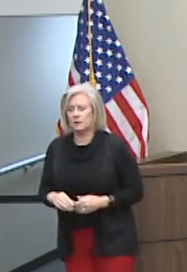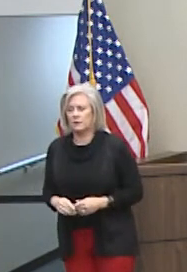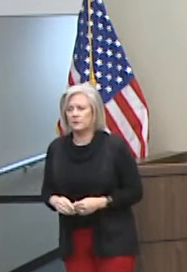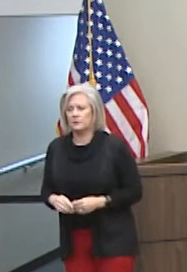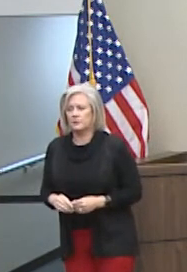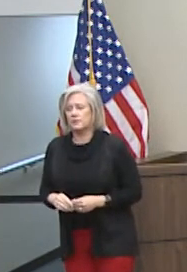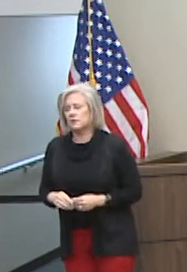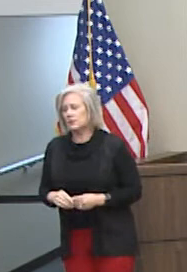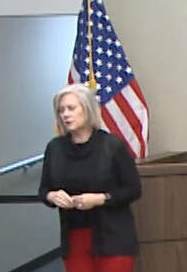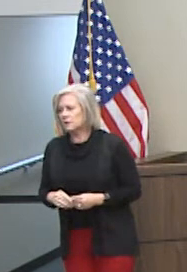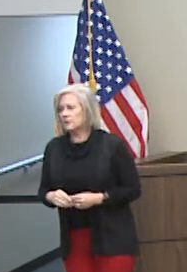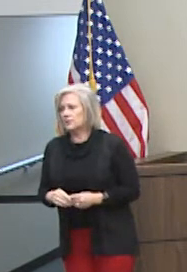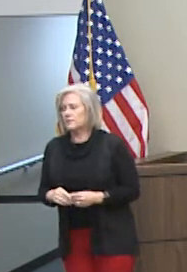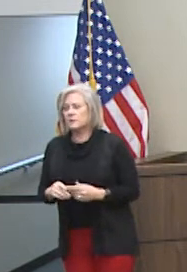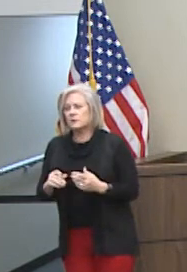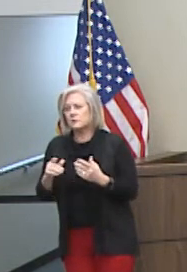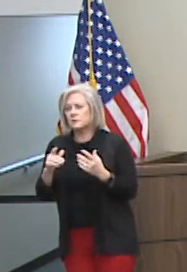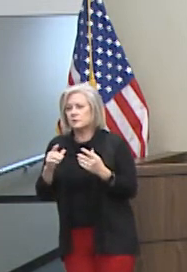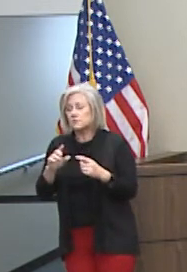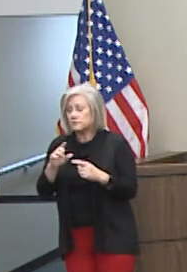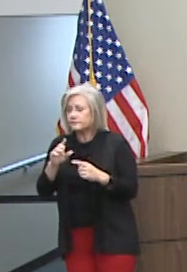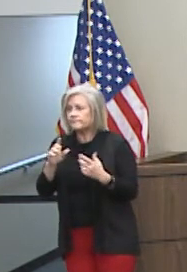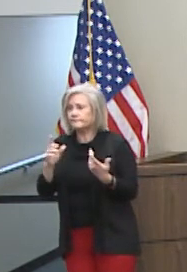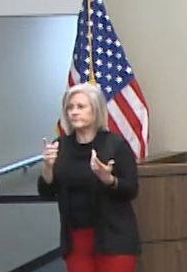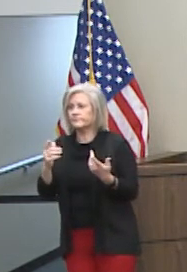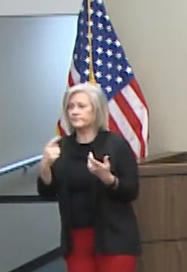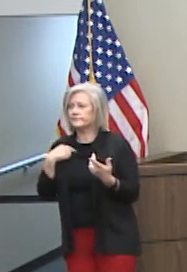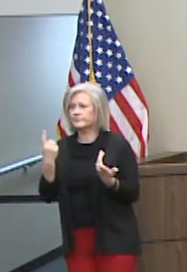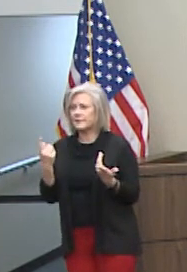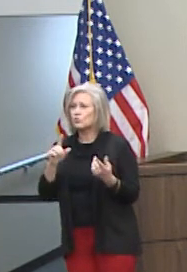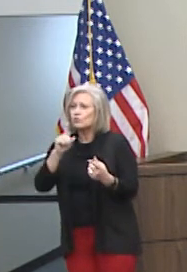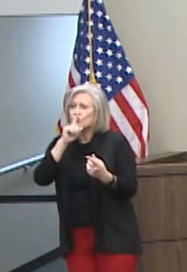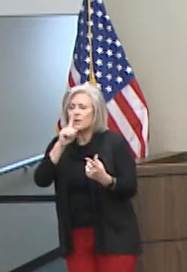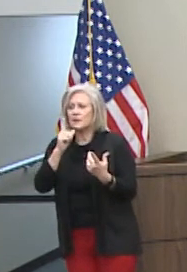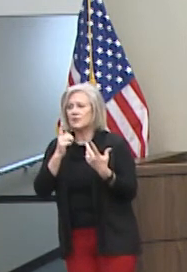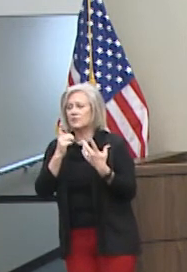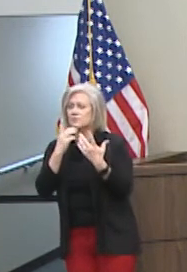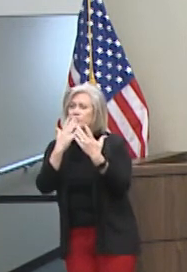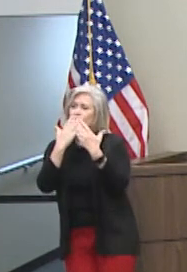I can't tell you how much we all appreciate the